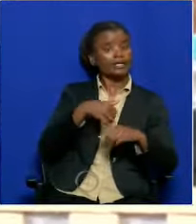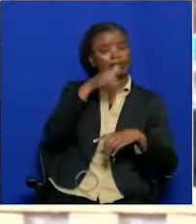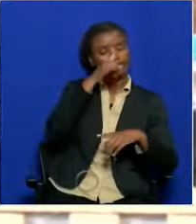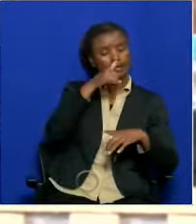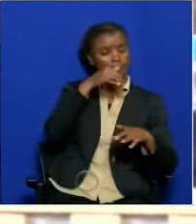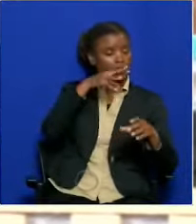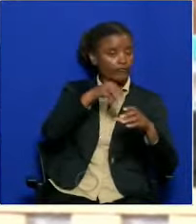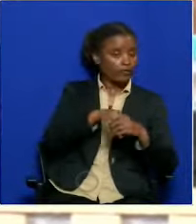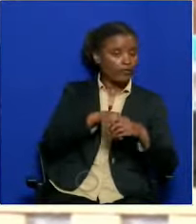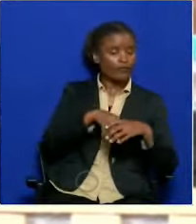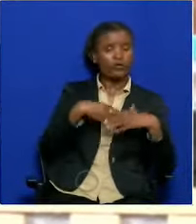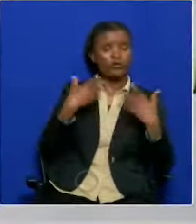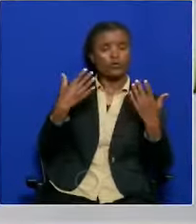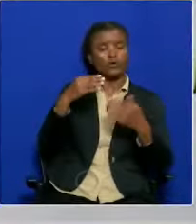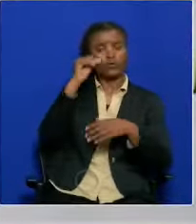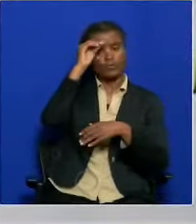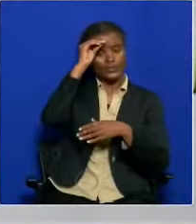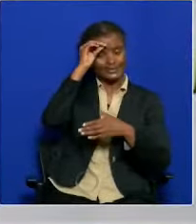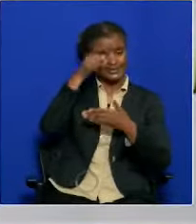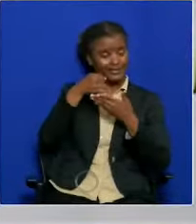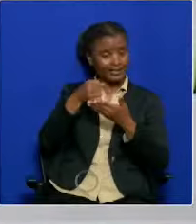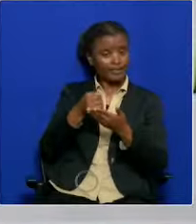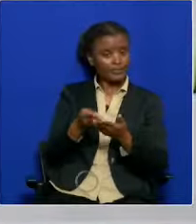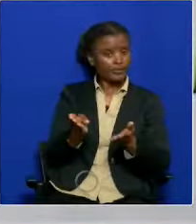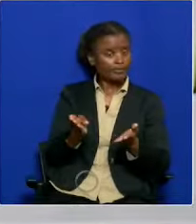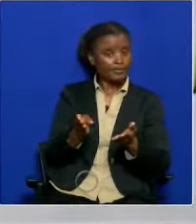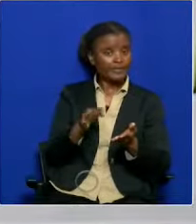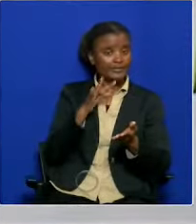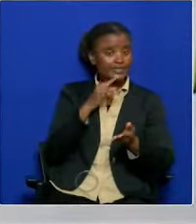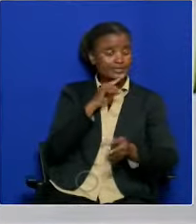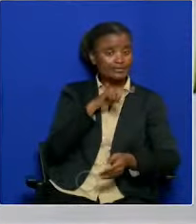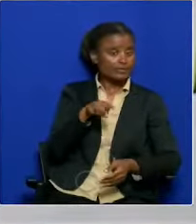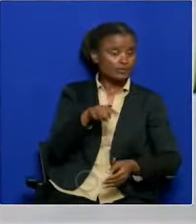with them. So I'm trying to